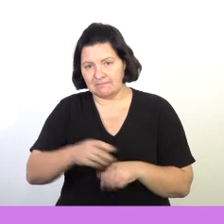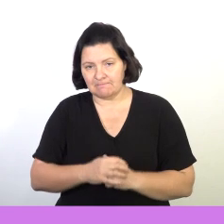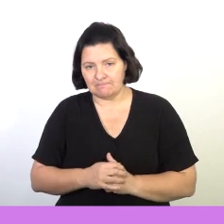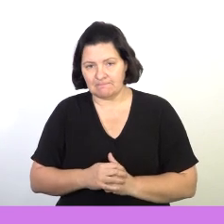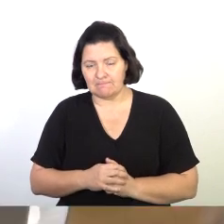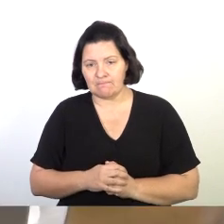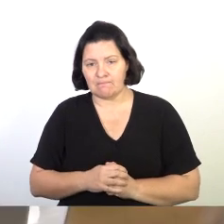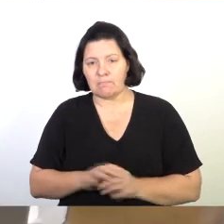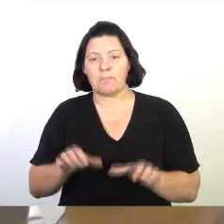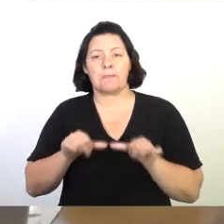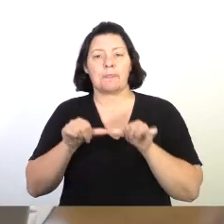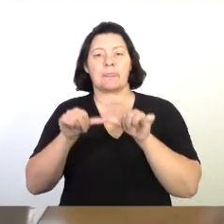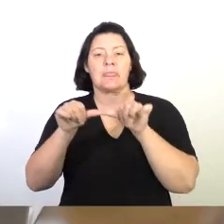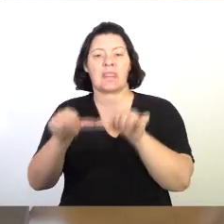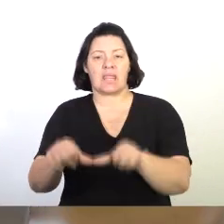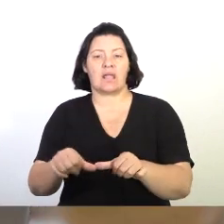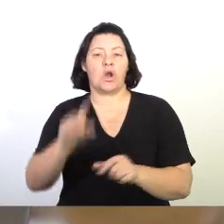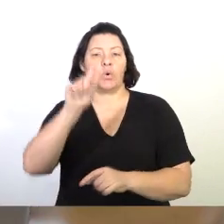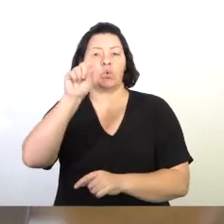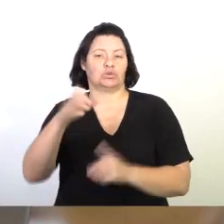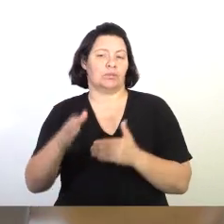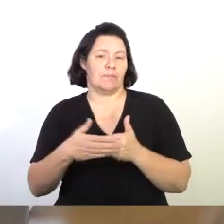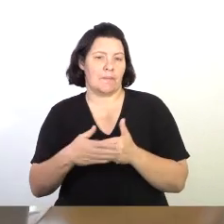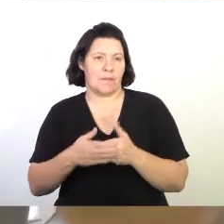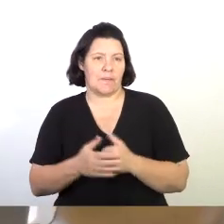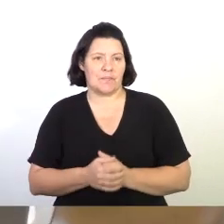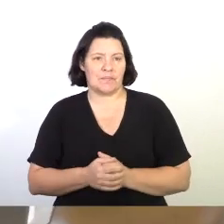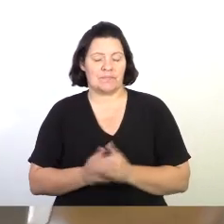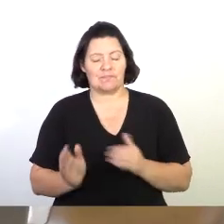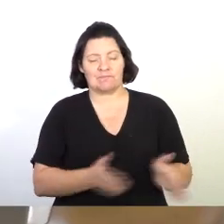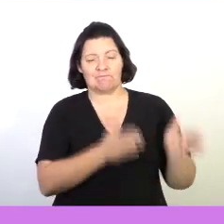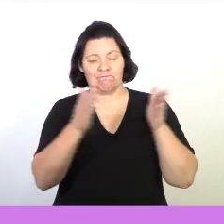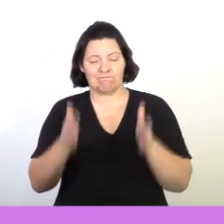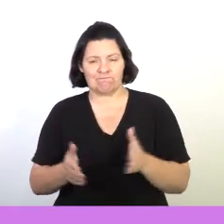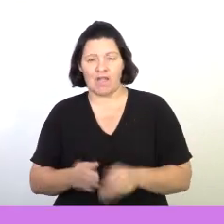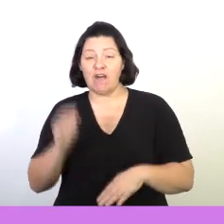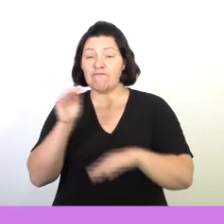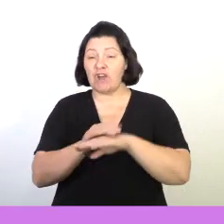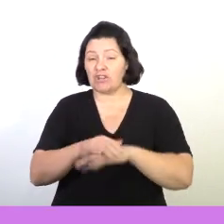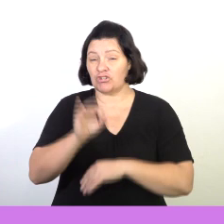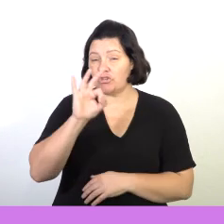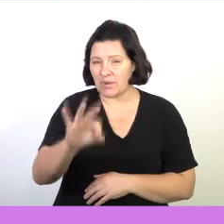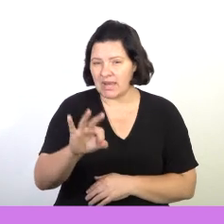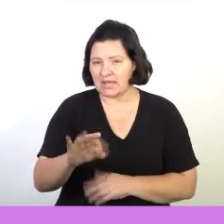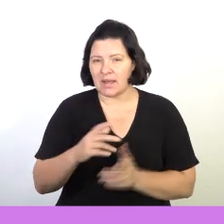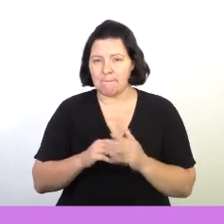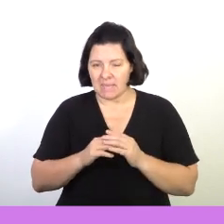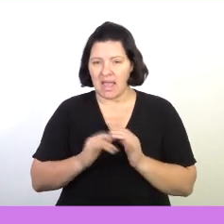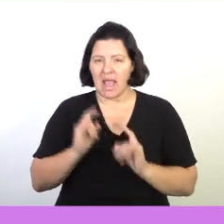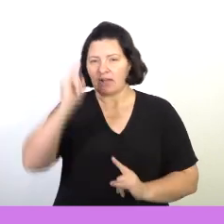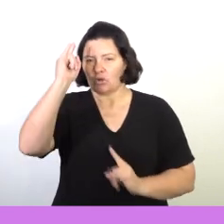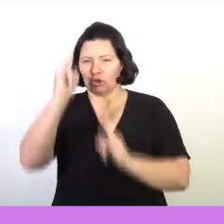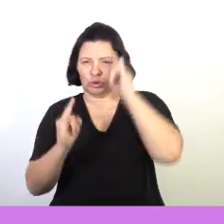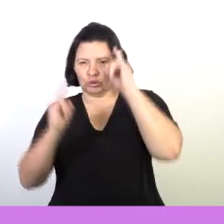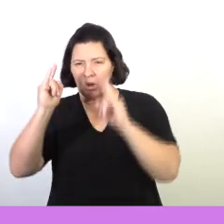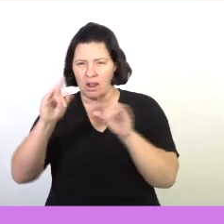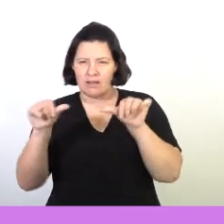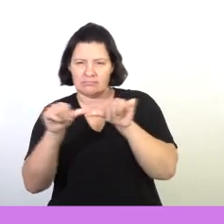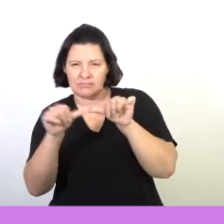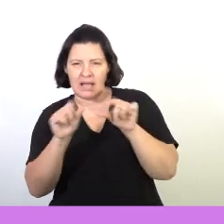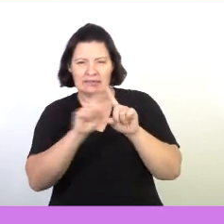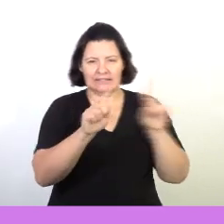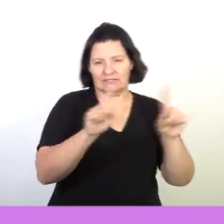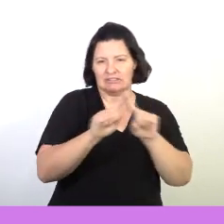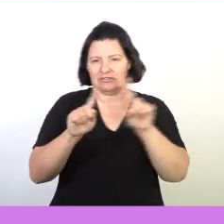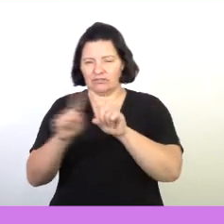one. Let's carry on with more questions. 3 friends measure their heights in